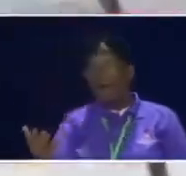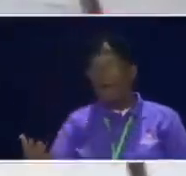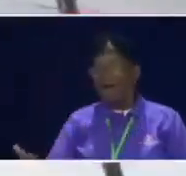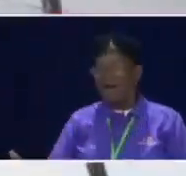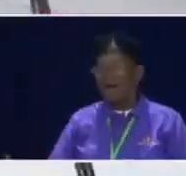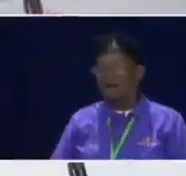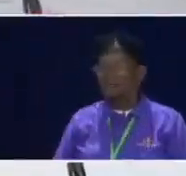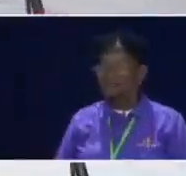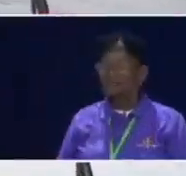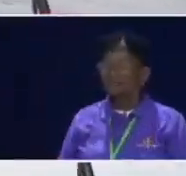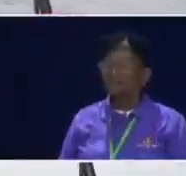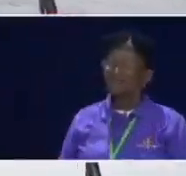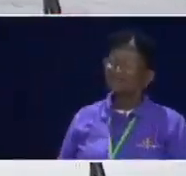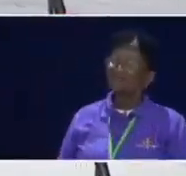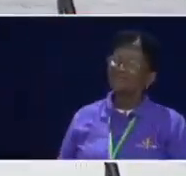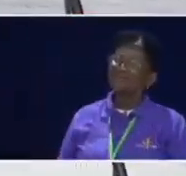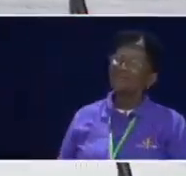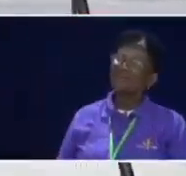by.